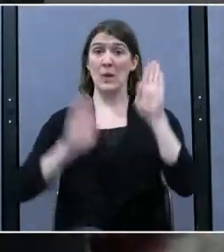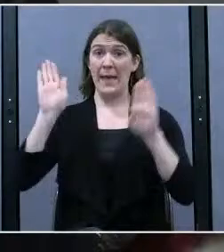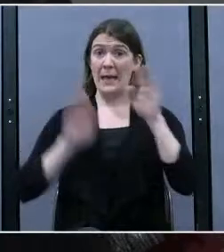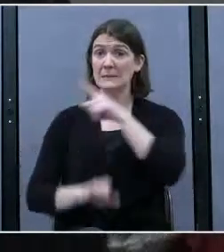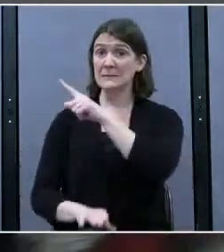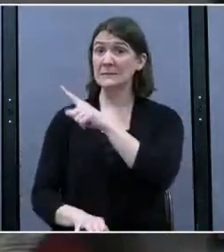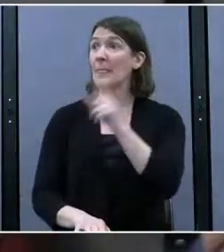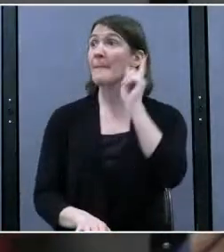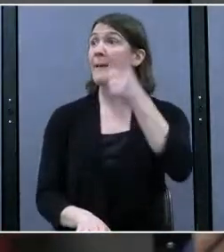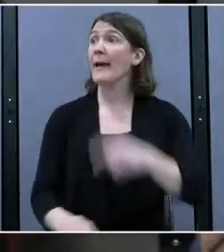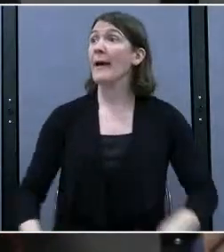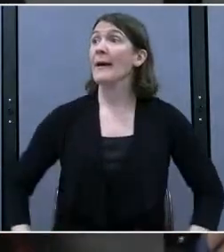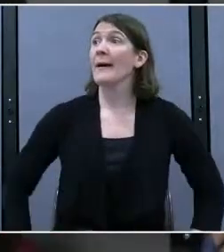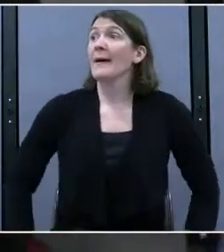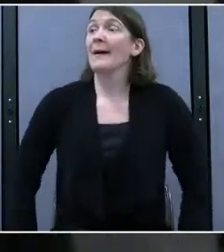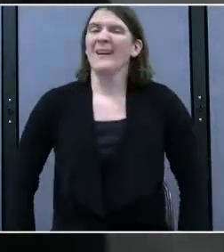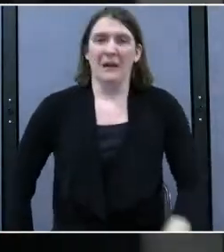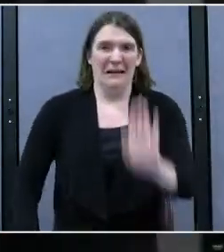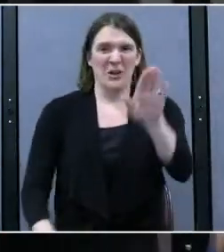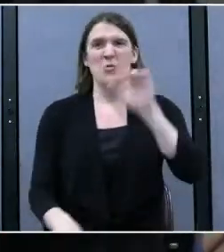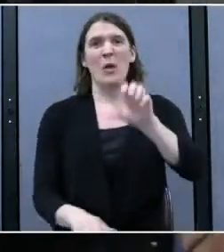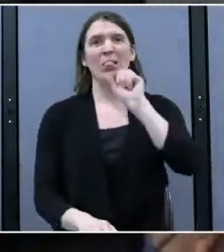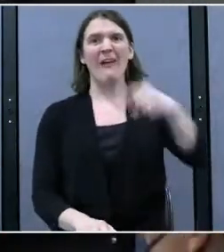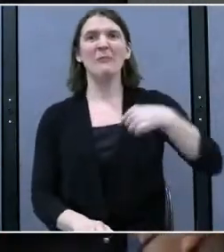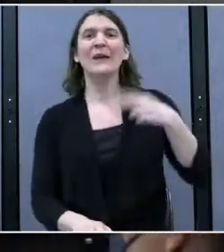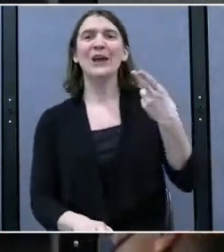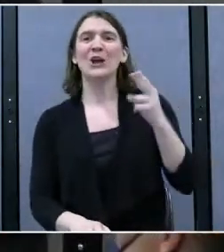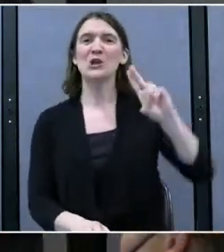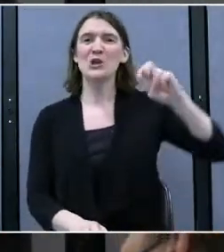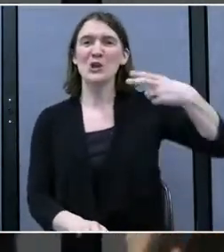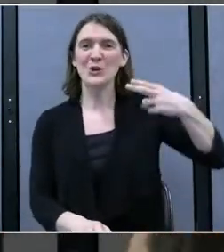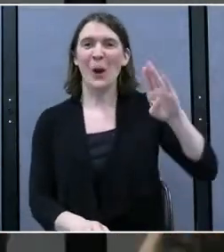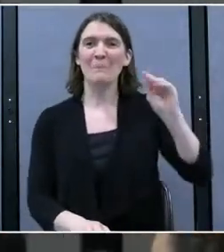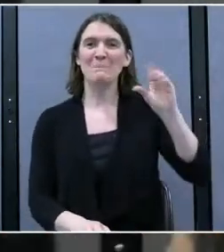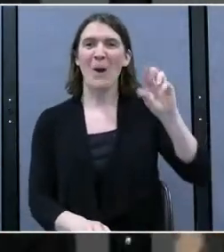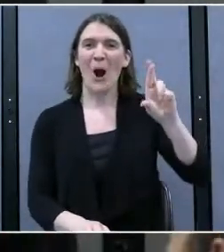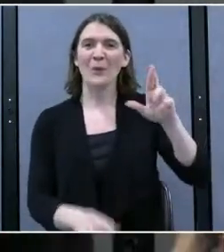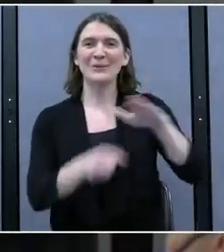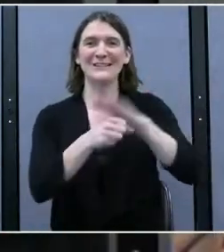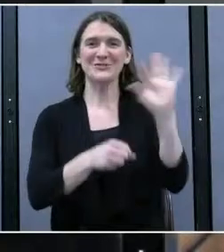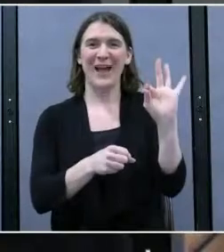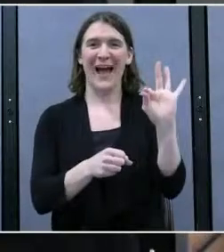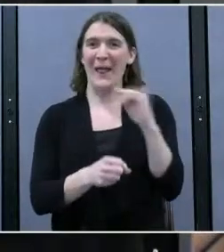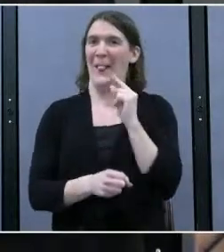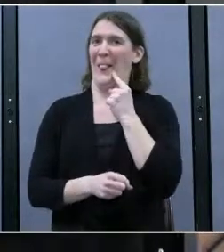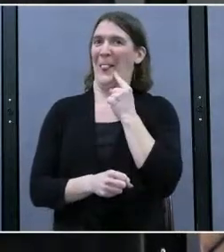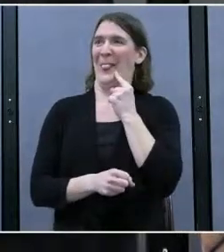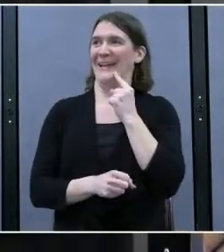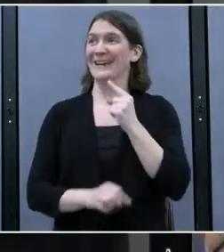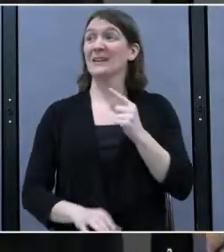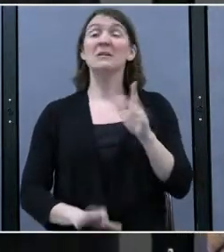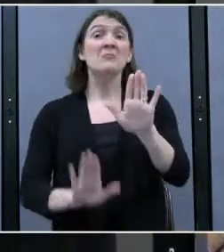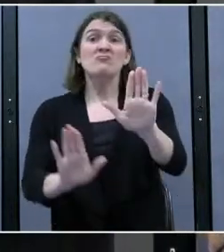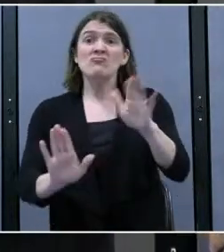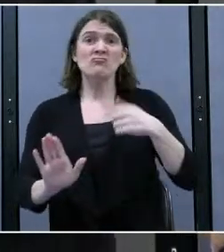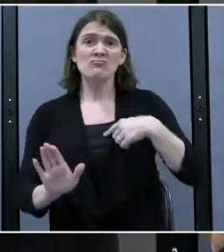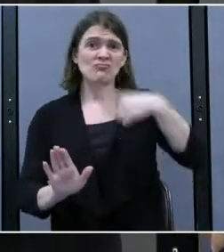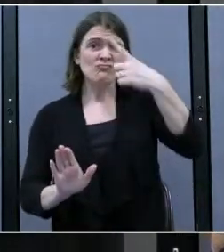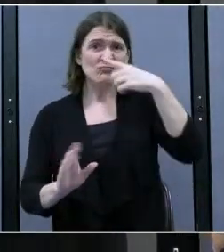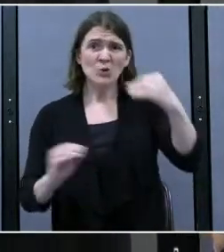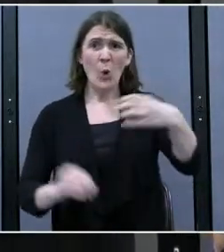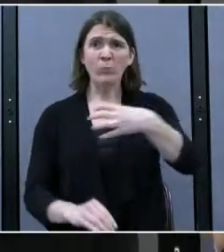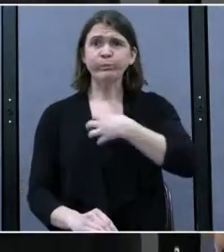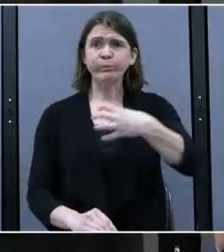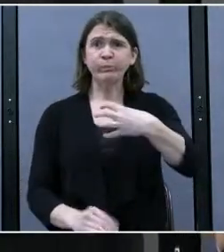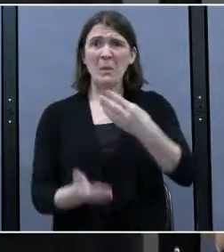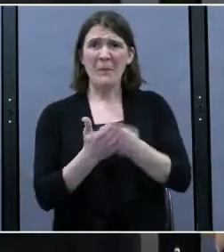Thank you, Patrick. You're going to love this. Hugh Barber, yourself? District 9. Thank you. I have no problem with